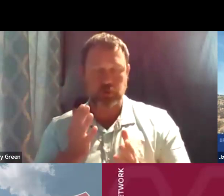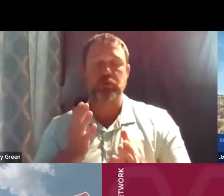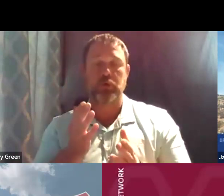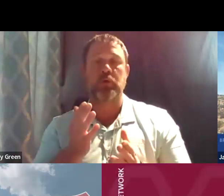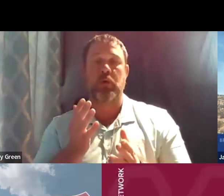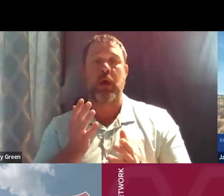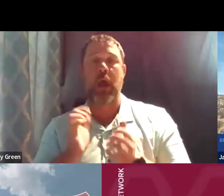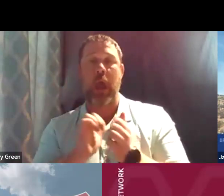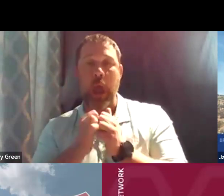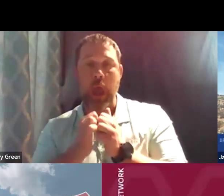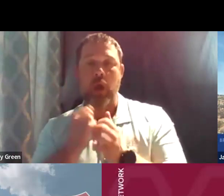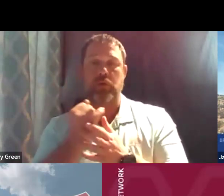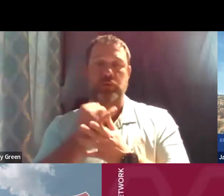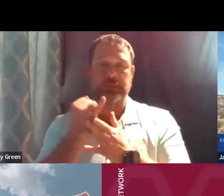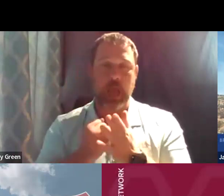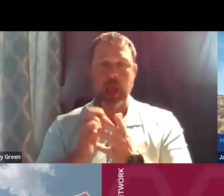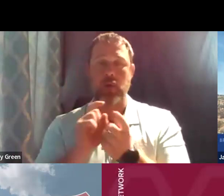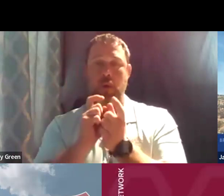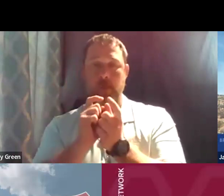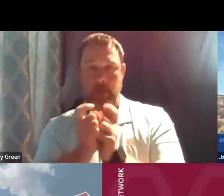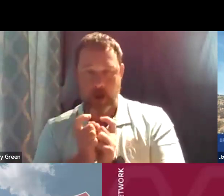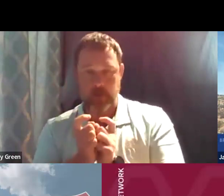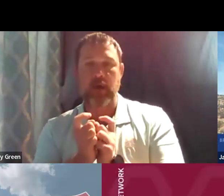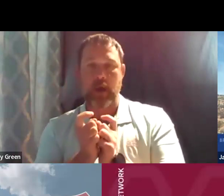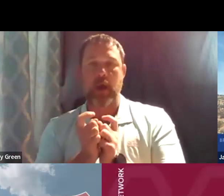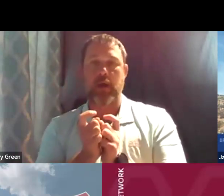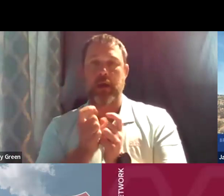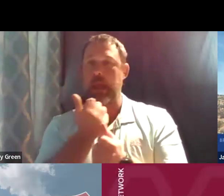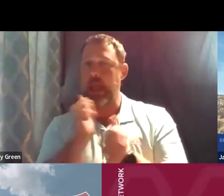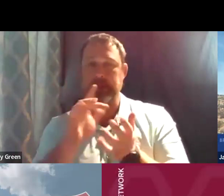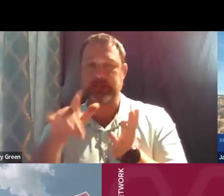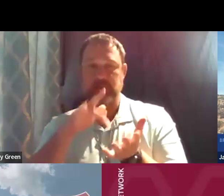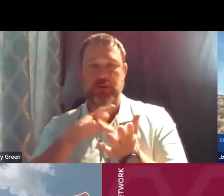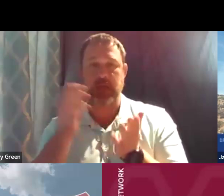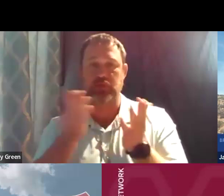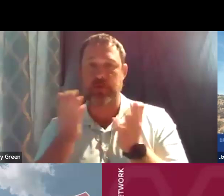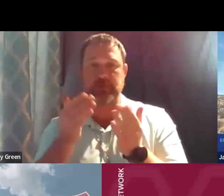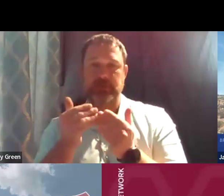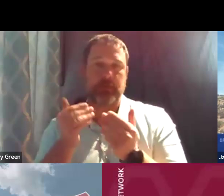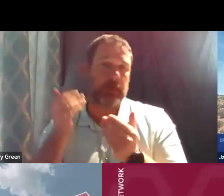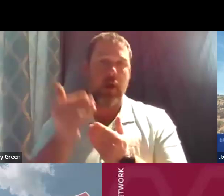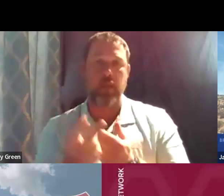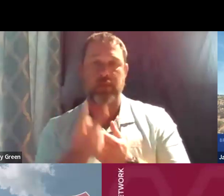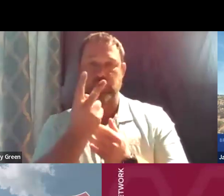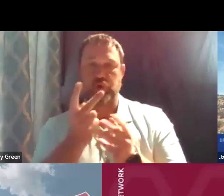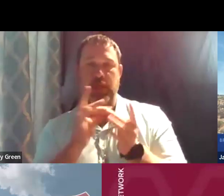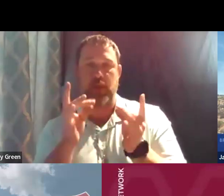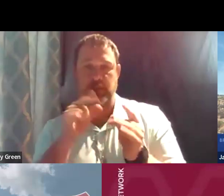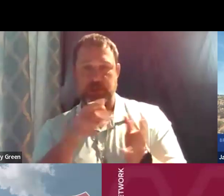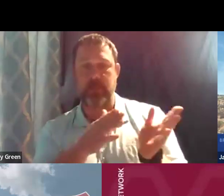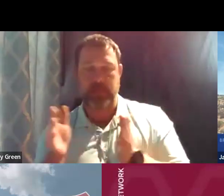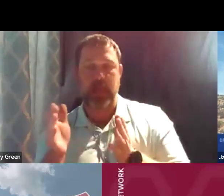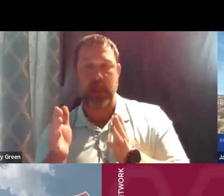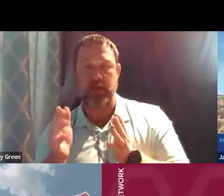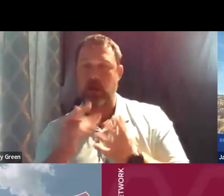could design or modify, any centralized services beyond the two that are mentioned in the plan, and